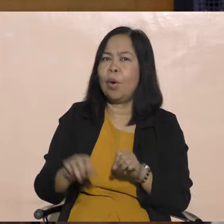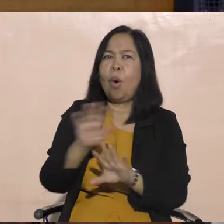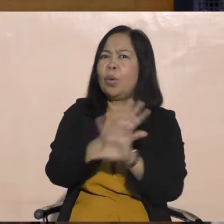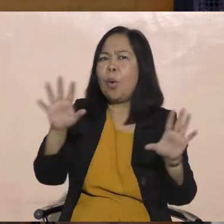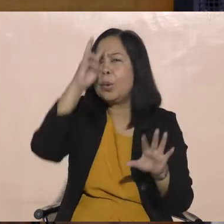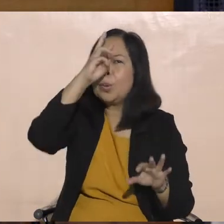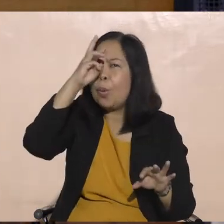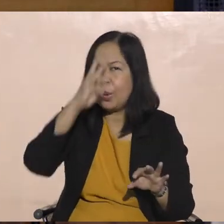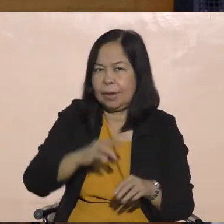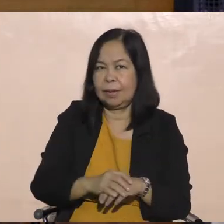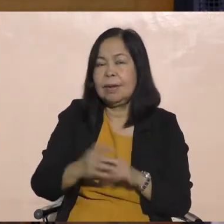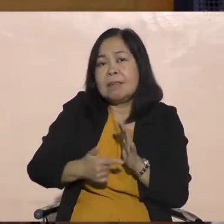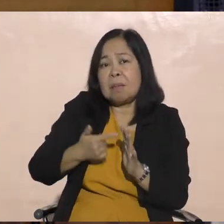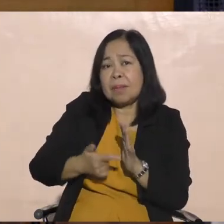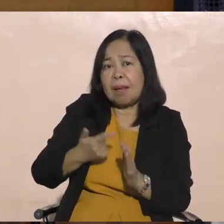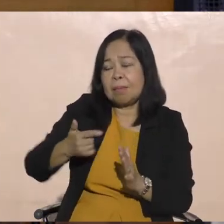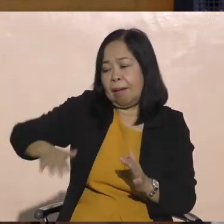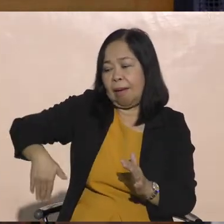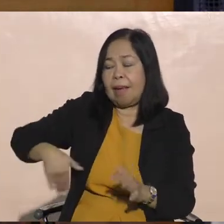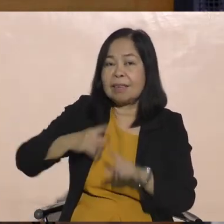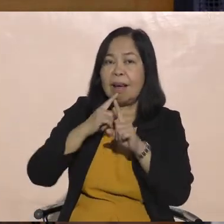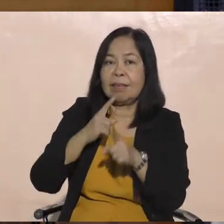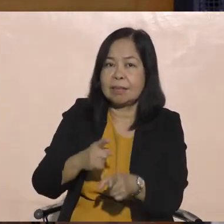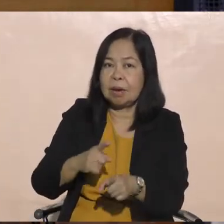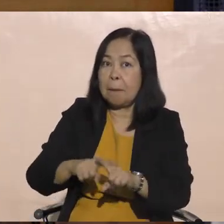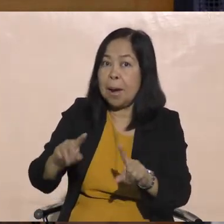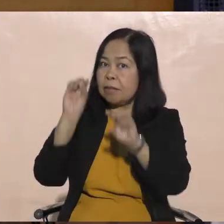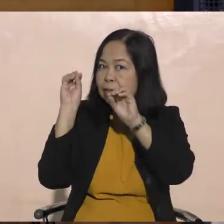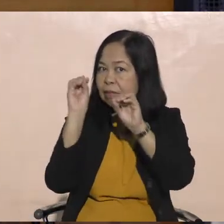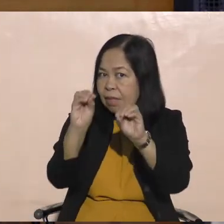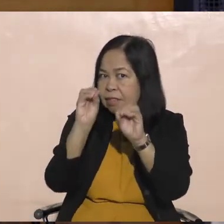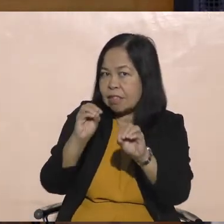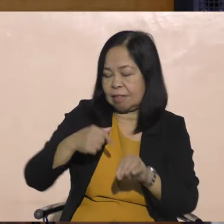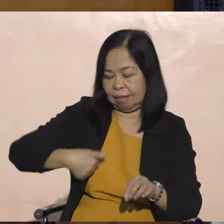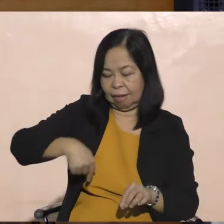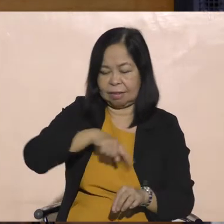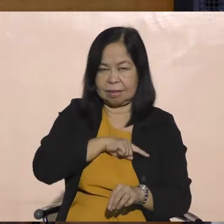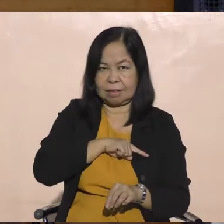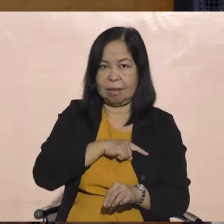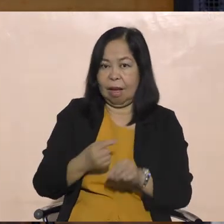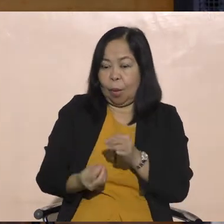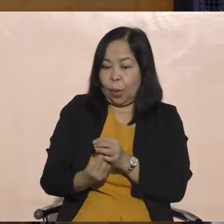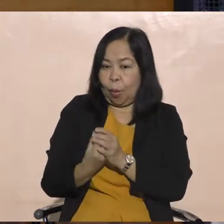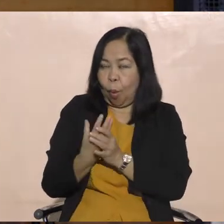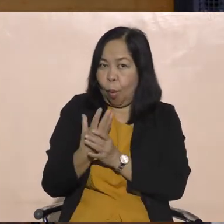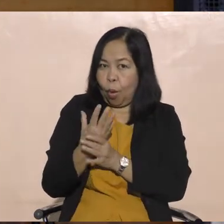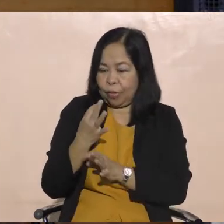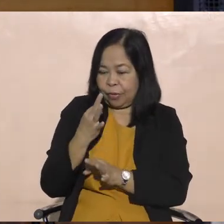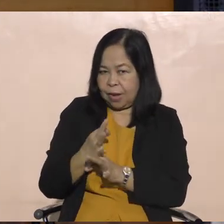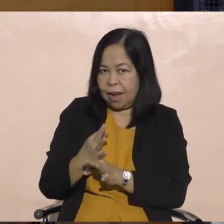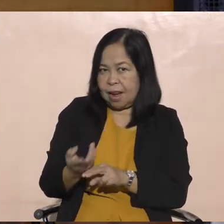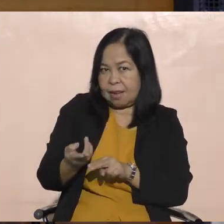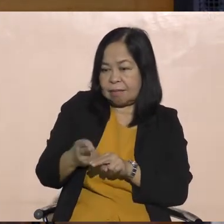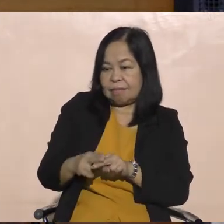o mga kaigsunan, it teaches us, mga igsoon, so that it will grow our faith as we learn to wait